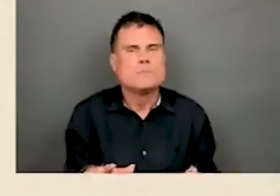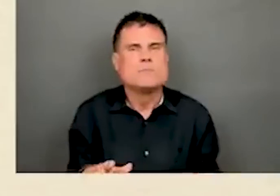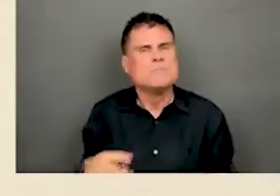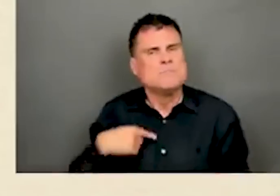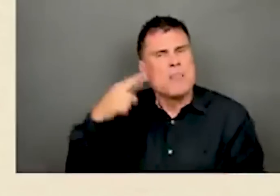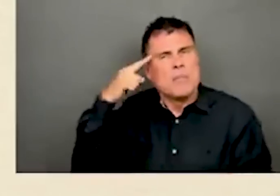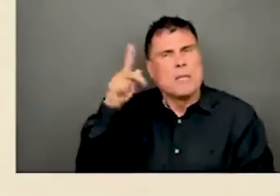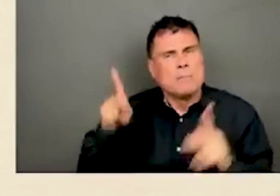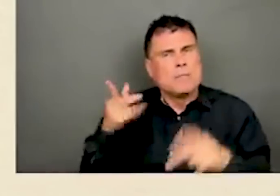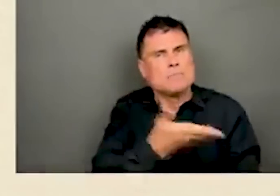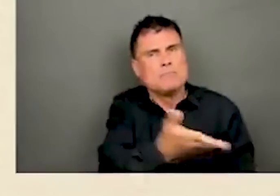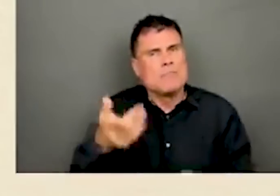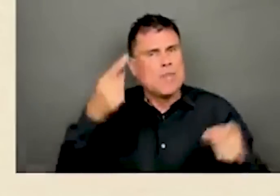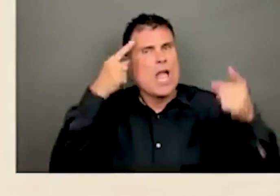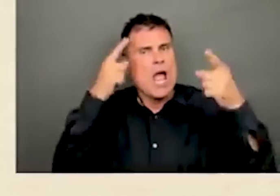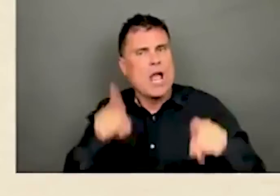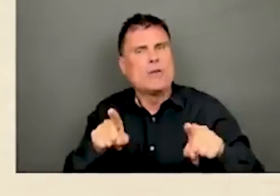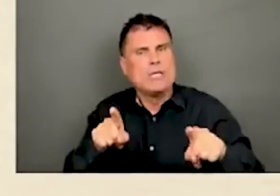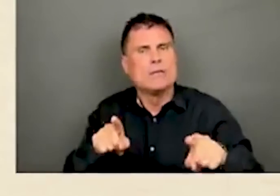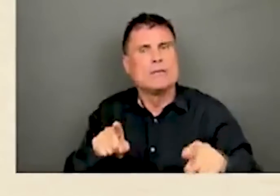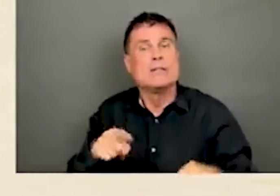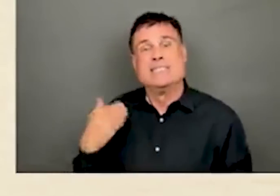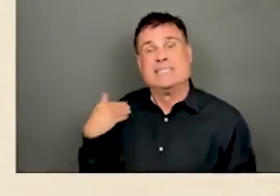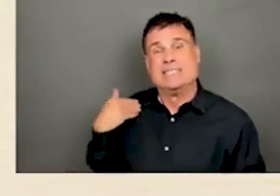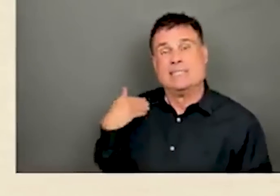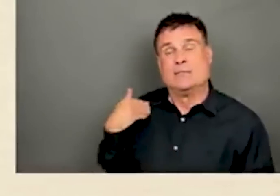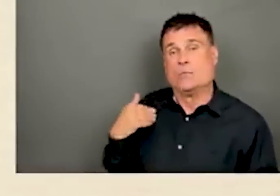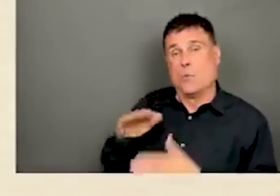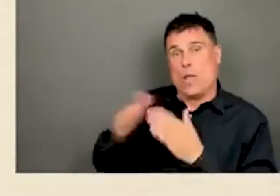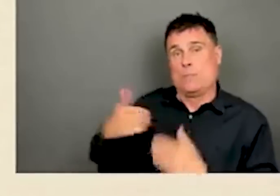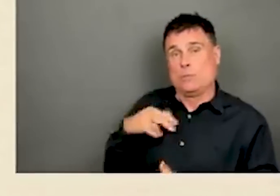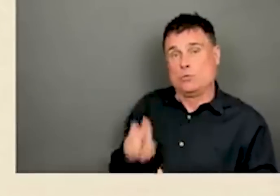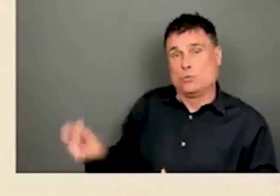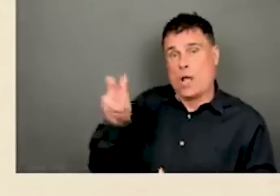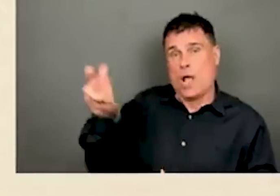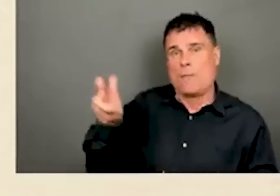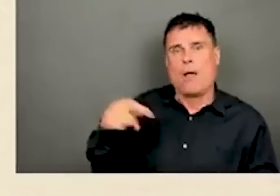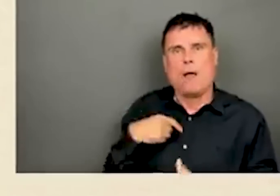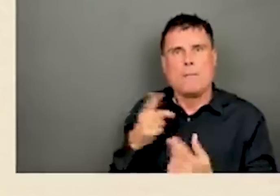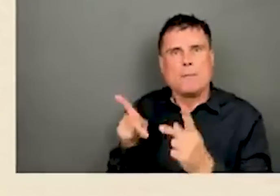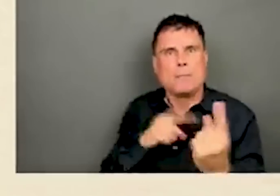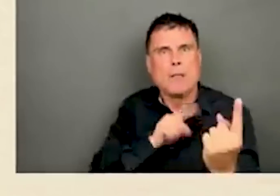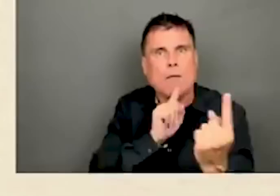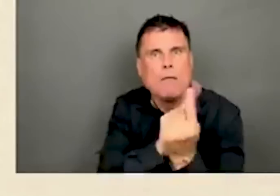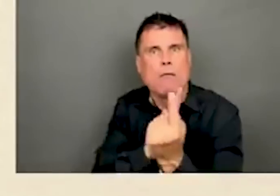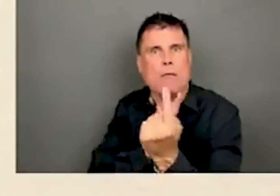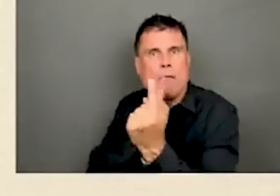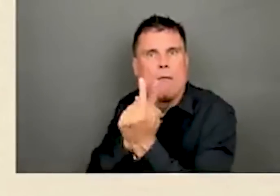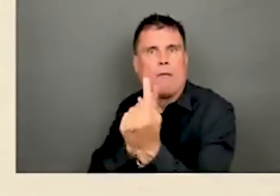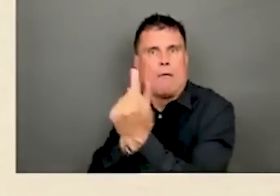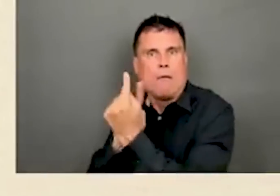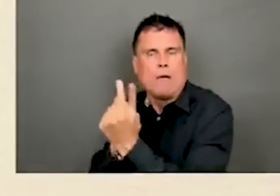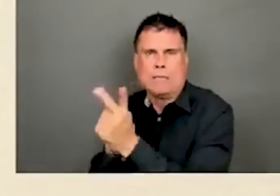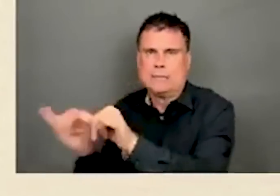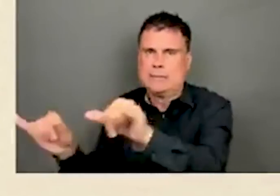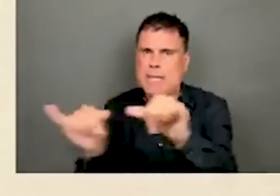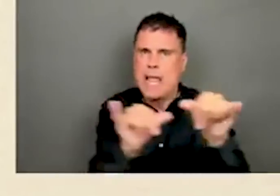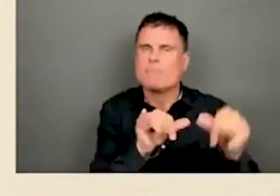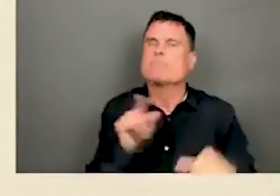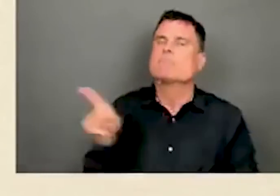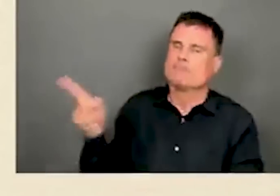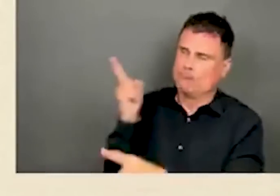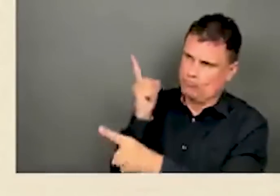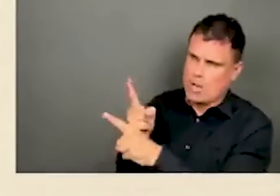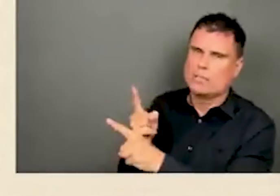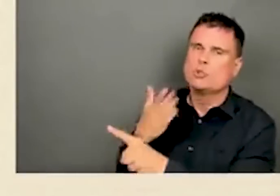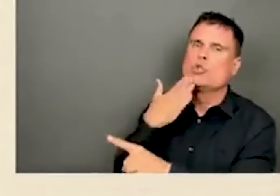was traveling this past weekend, and the number of people that came up to me and said, right thing to do, just reaffirmed that